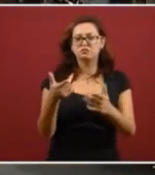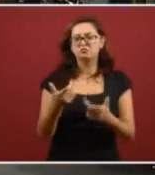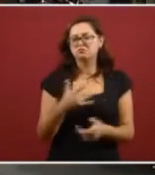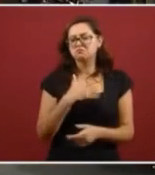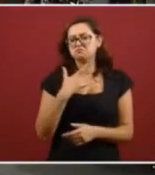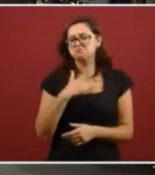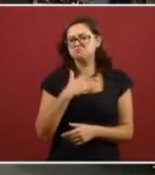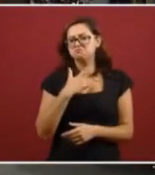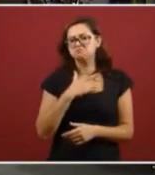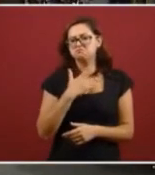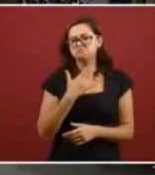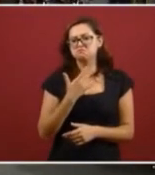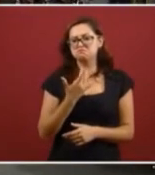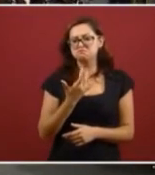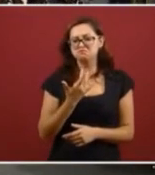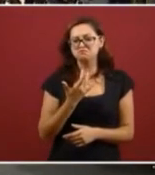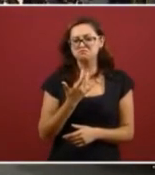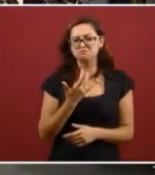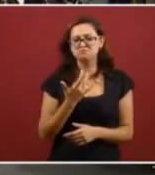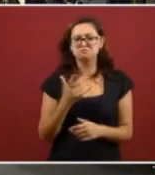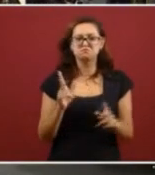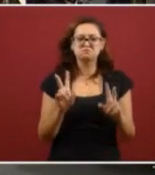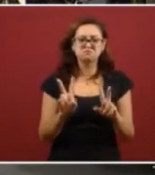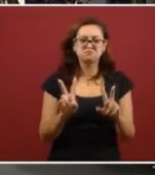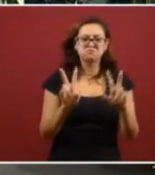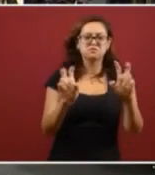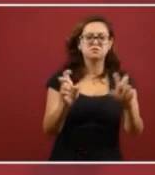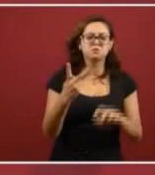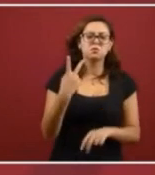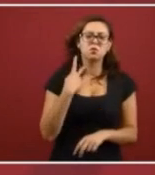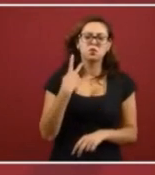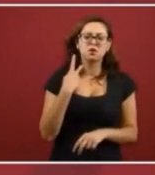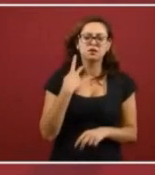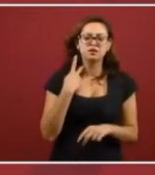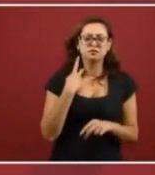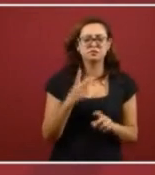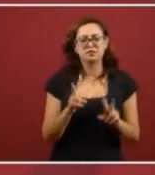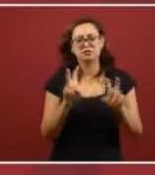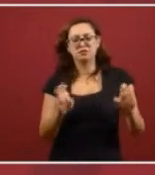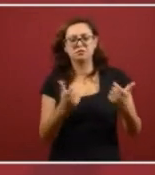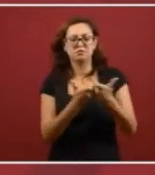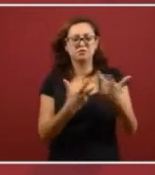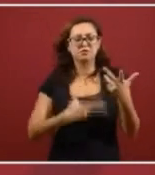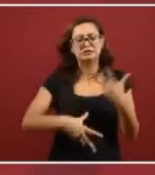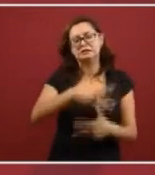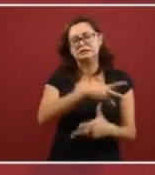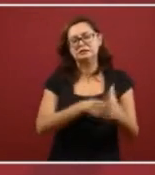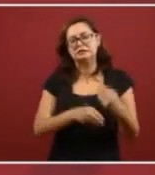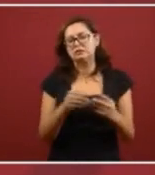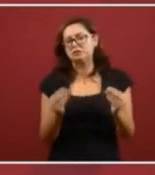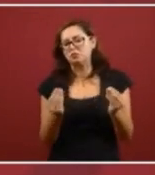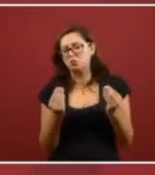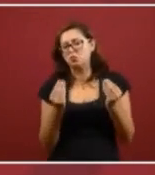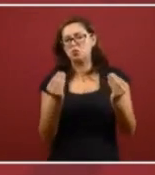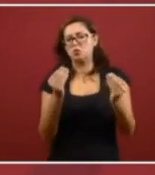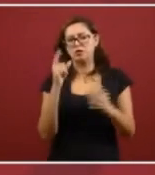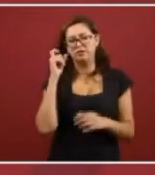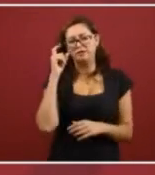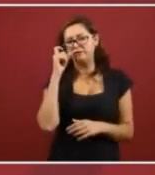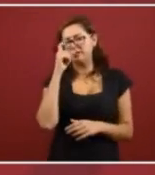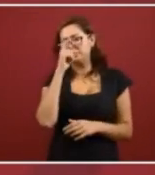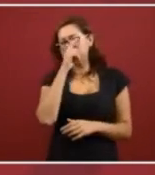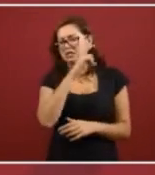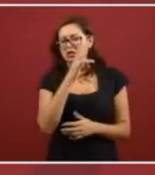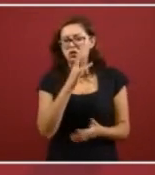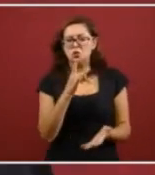considerar not to consider que los temas políticos o económicos that, son matters that have to do with politics and economics